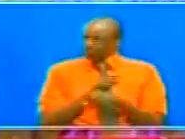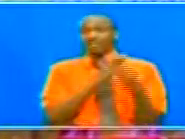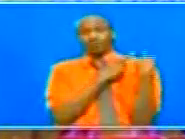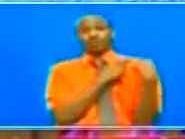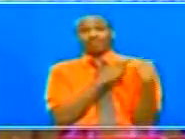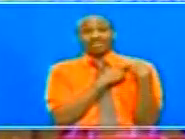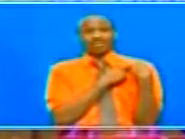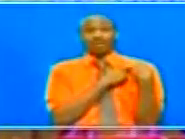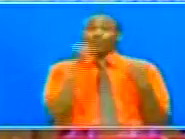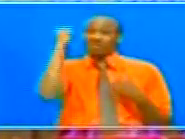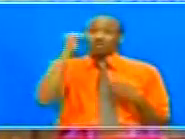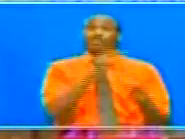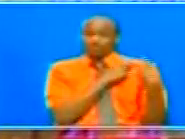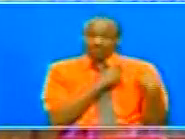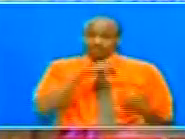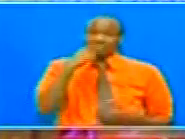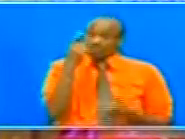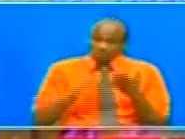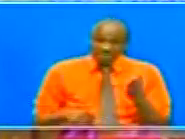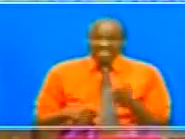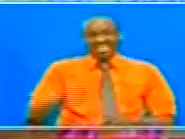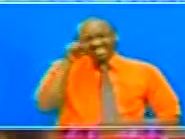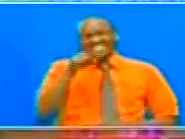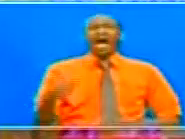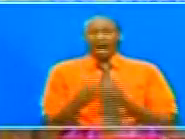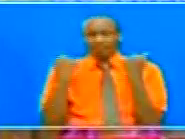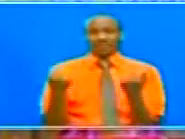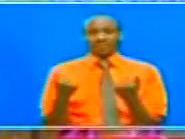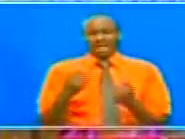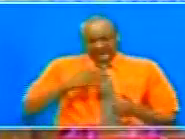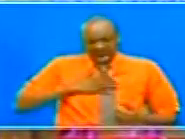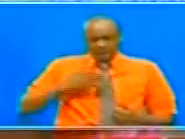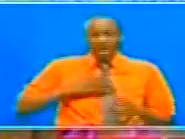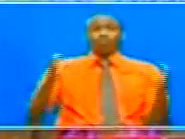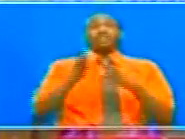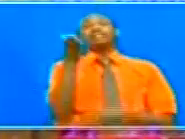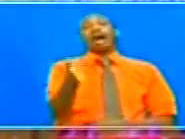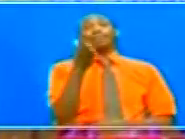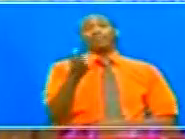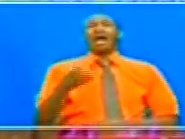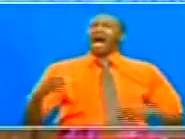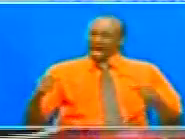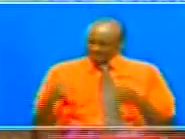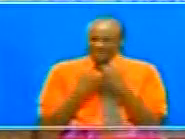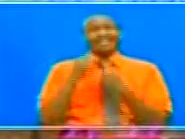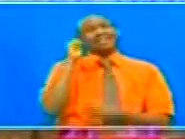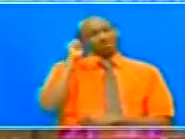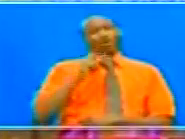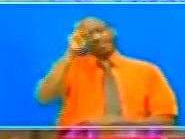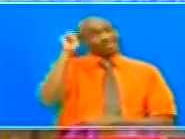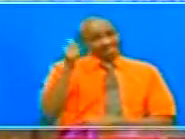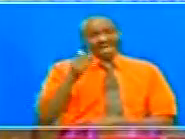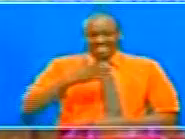think they took full political responsibility and said that, you know, this occurred in our constituencies, this occurred in Northern Kenya. As